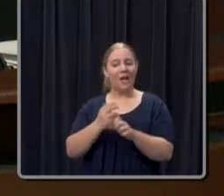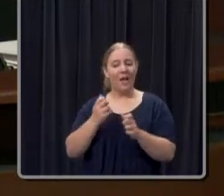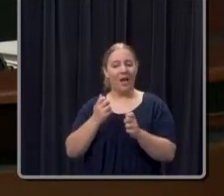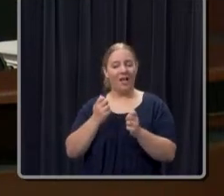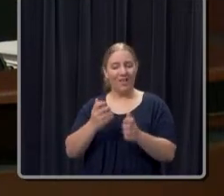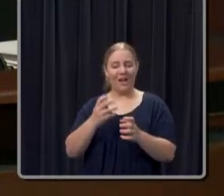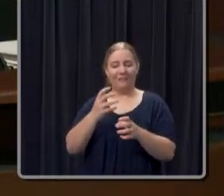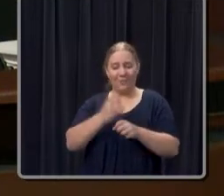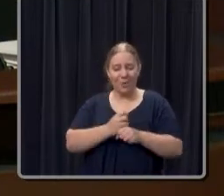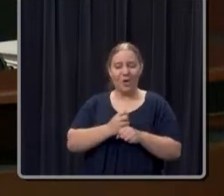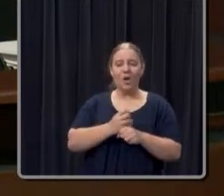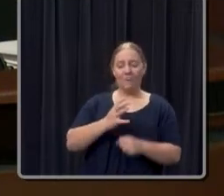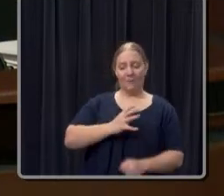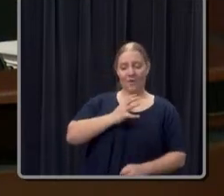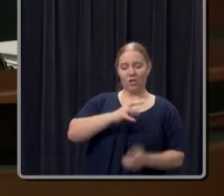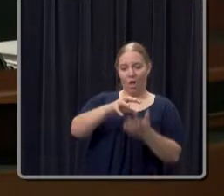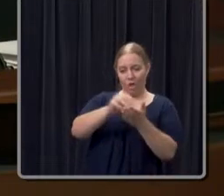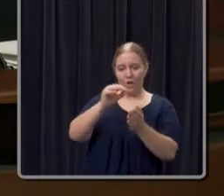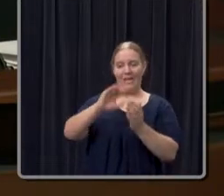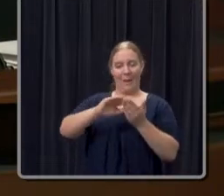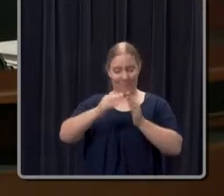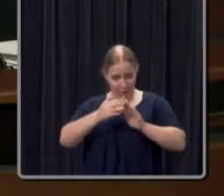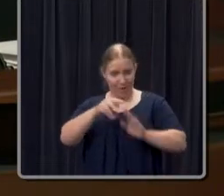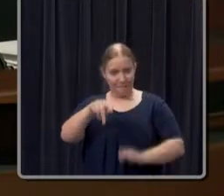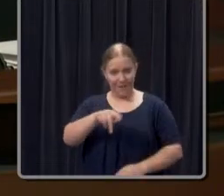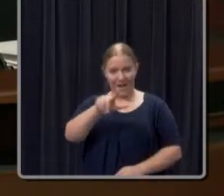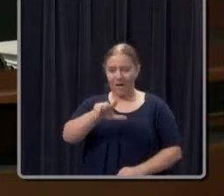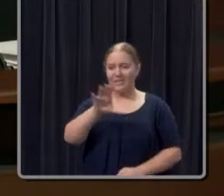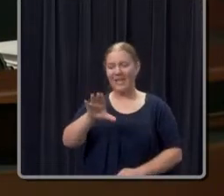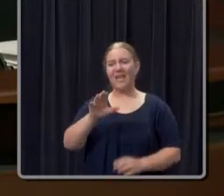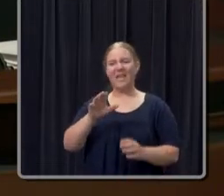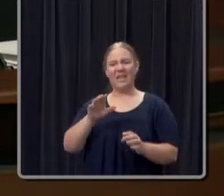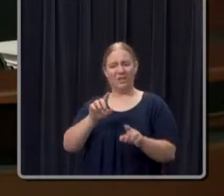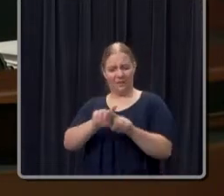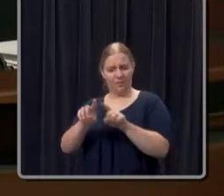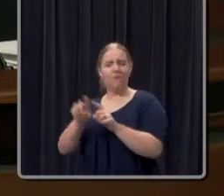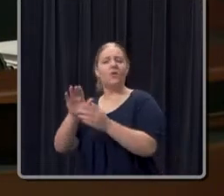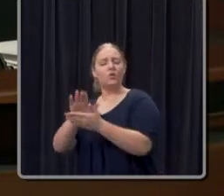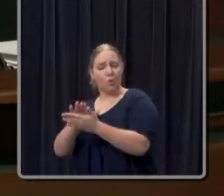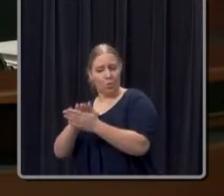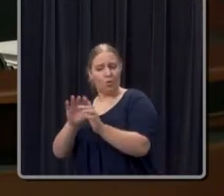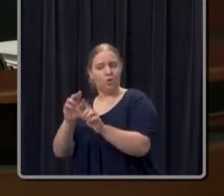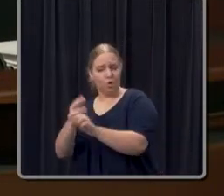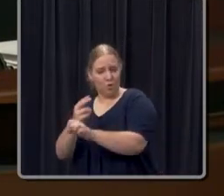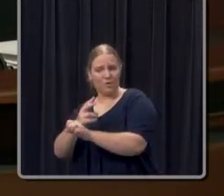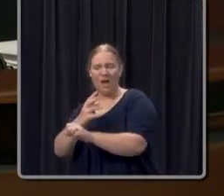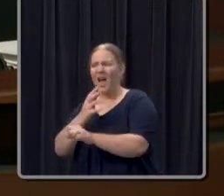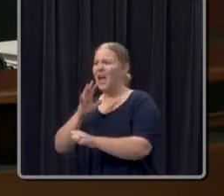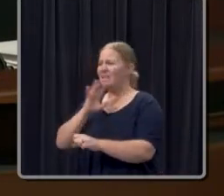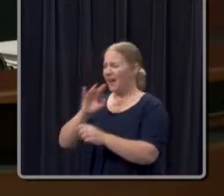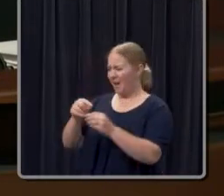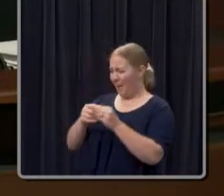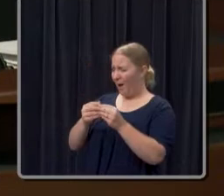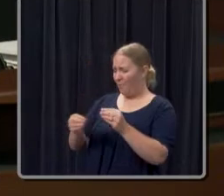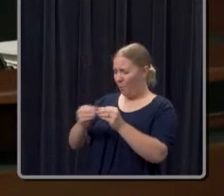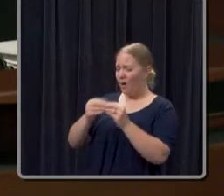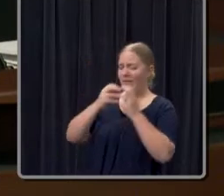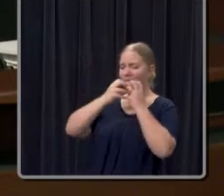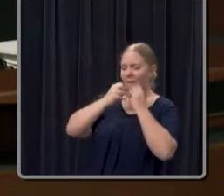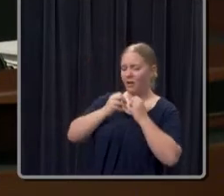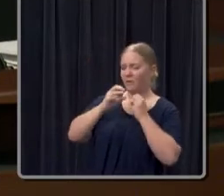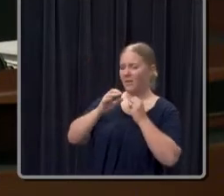right? Communities, professional learning communities. Within each school, can you talk a little bit about the value and importance of